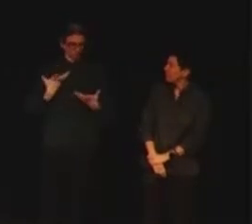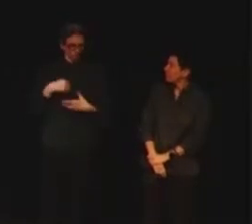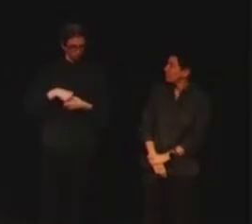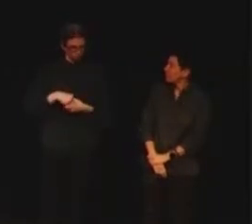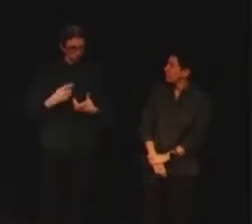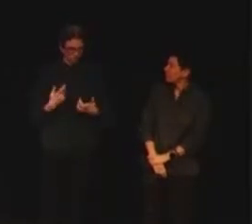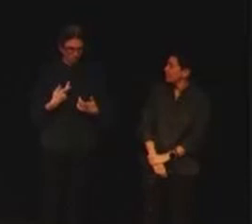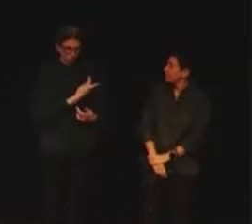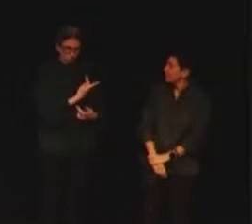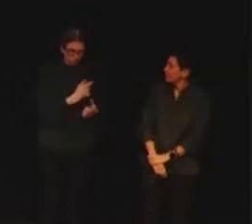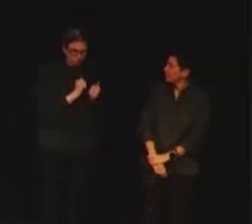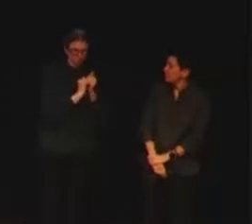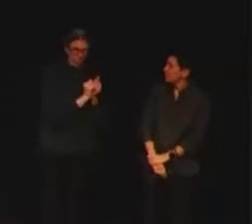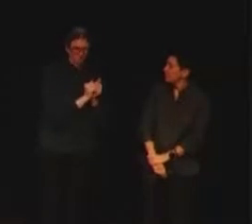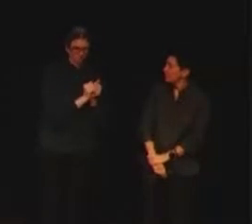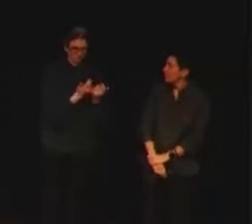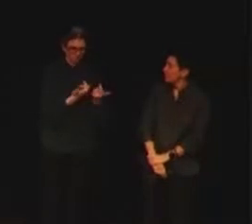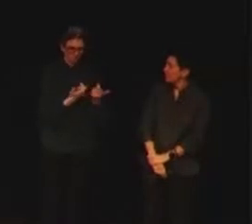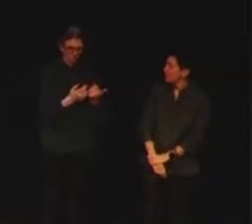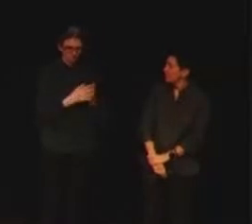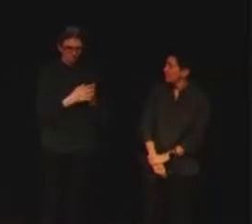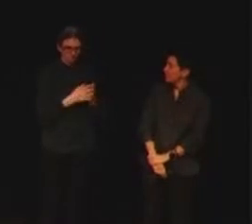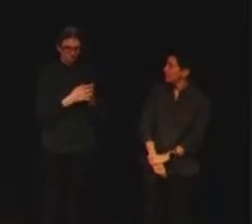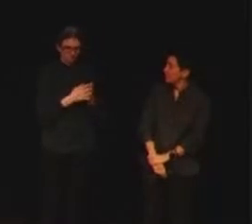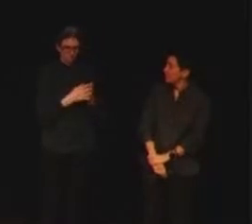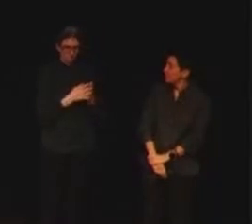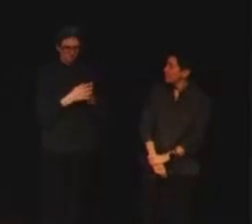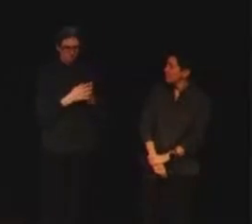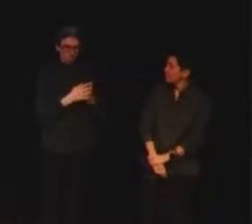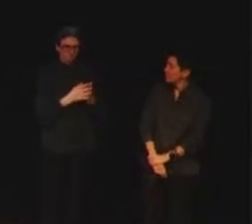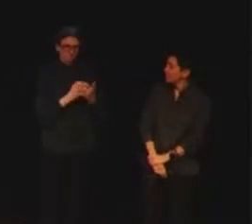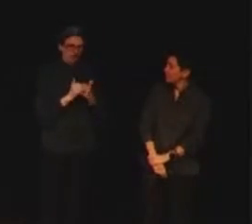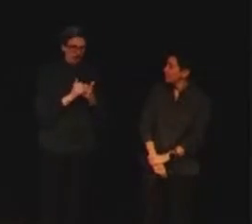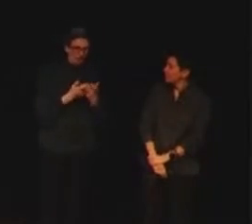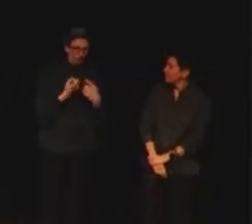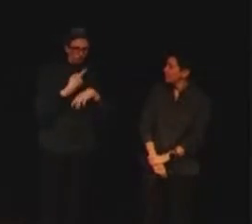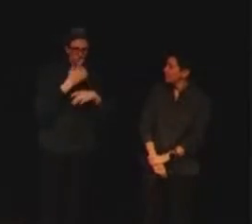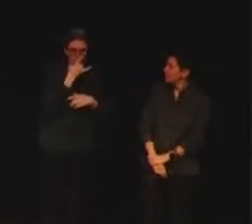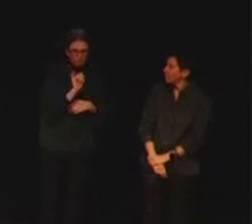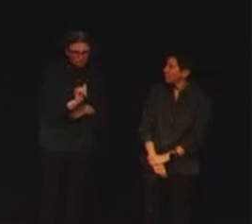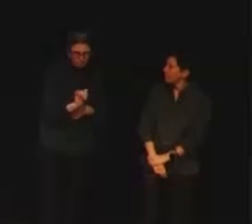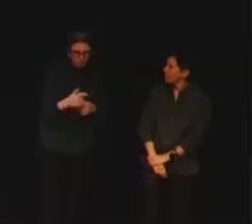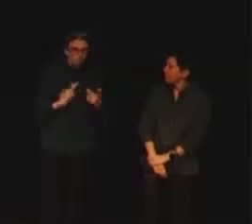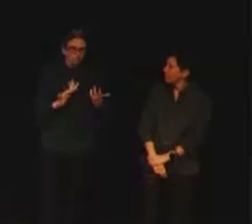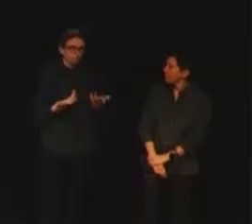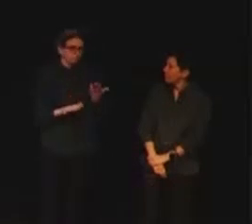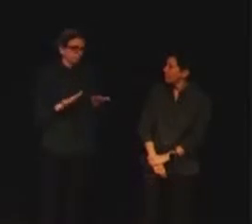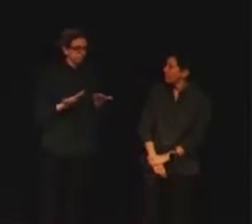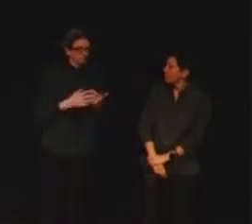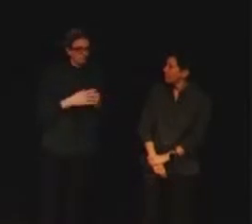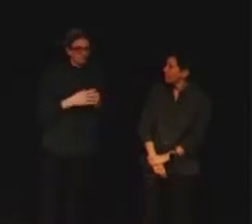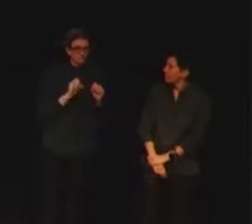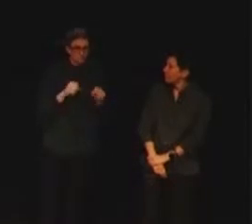we worked in tandem on the day in terms of what was going on, of like, can